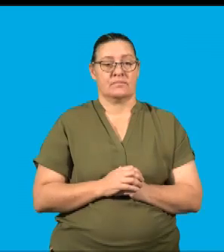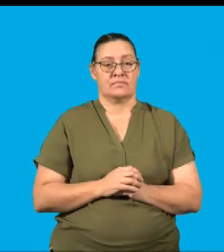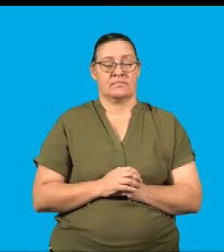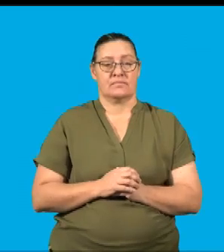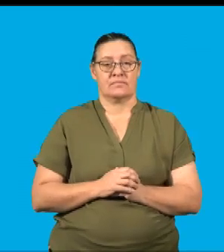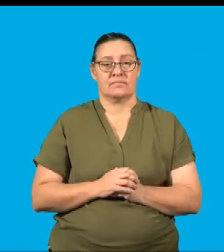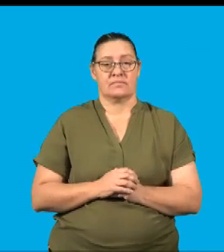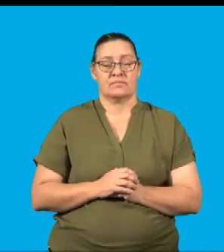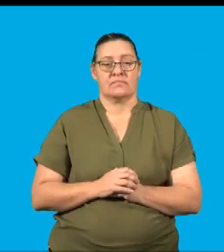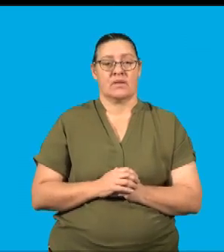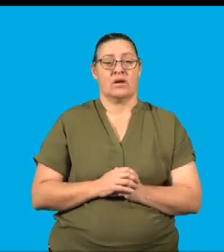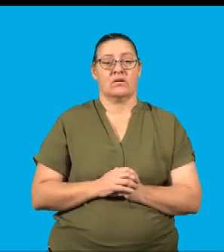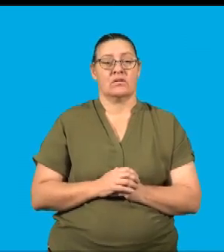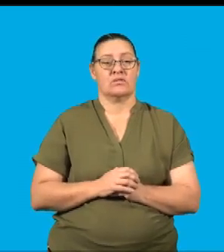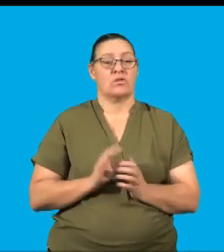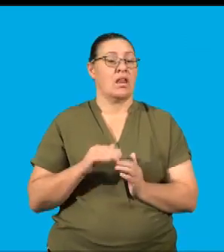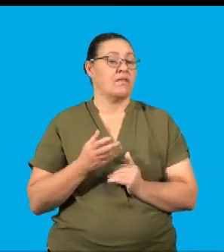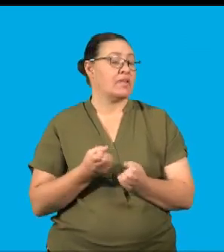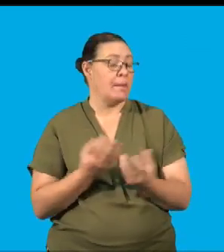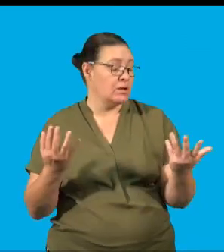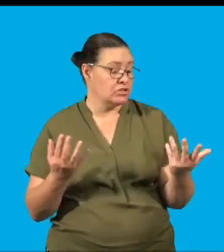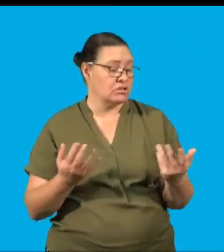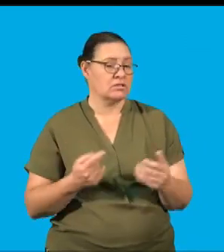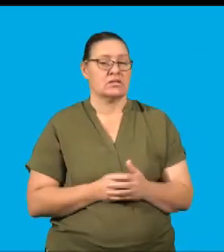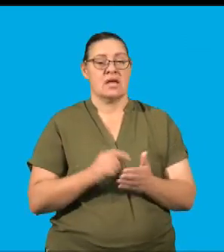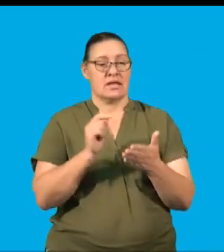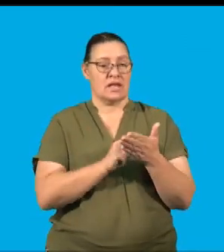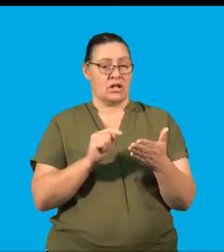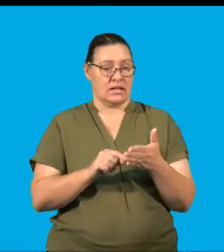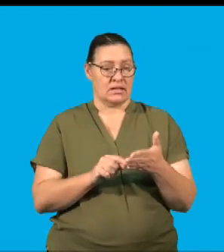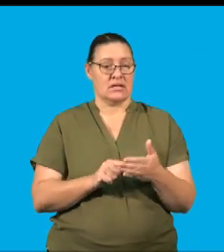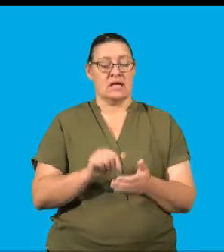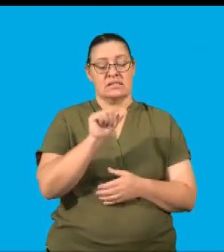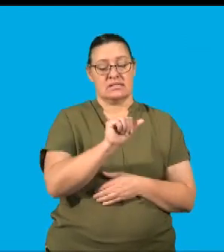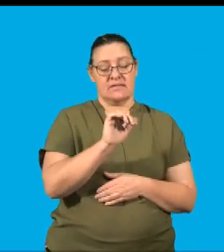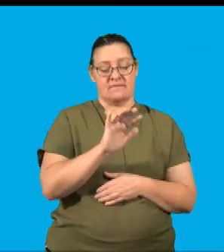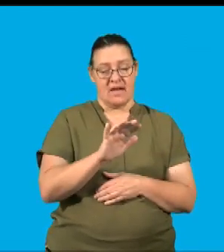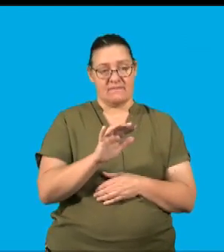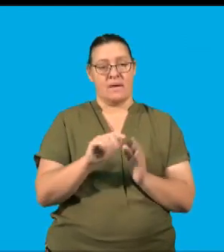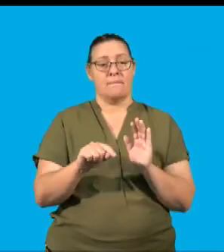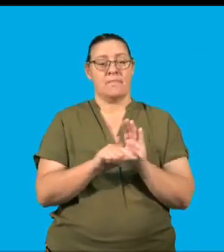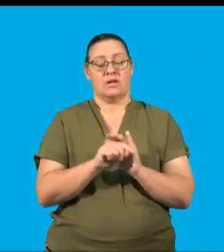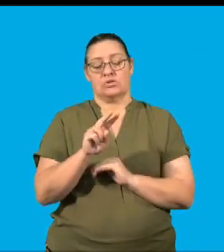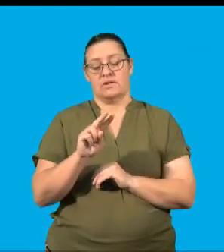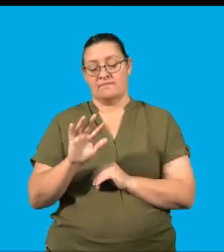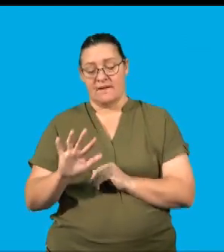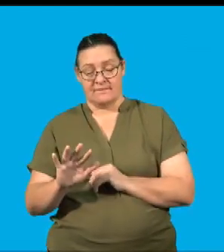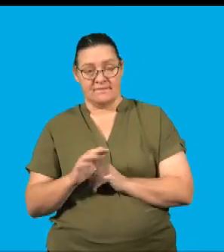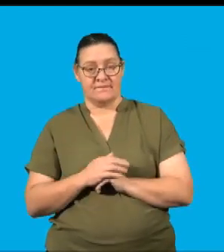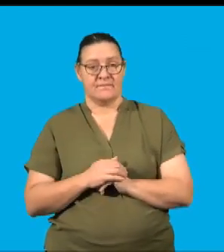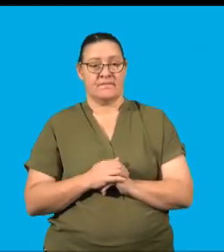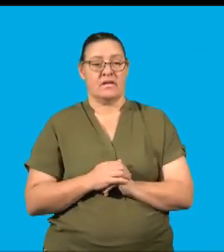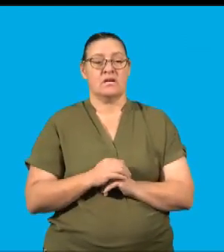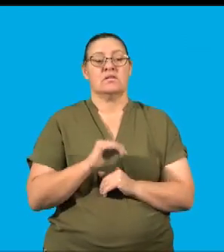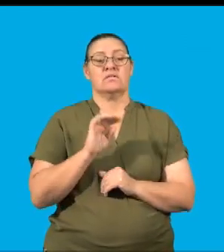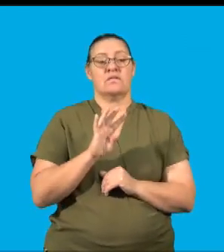much? It is 25. Let us take out our calculators and say now Q3